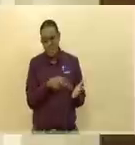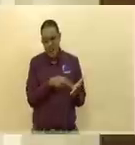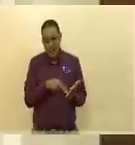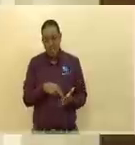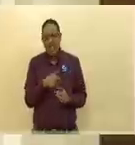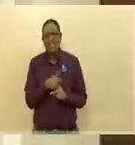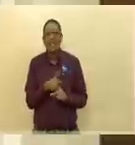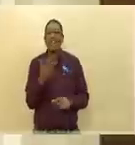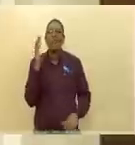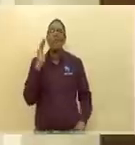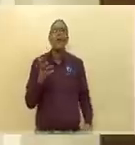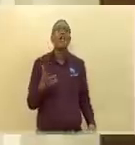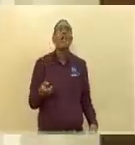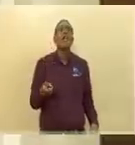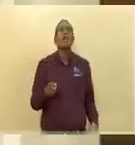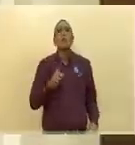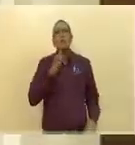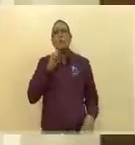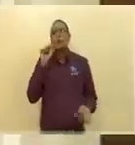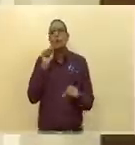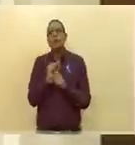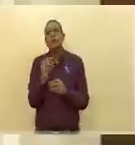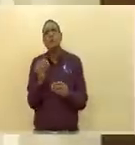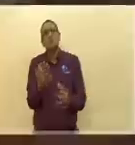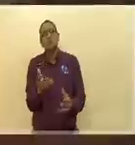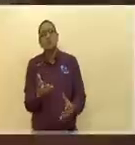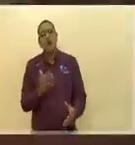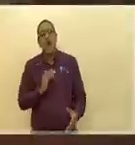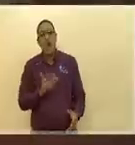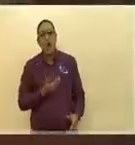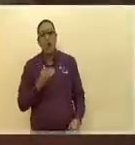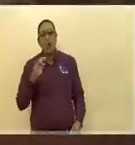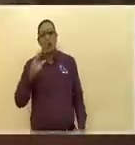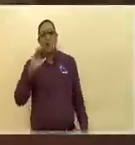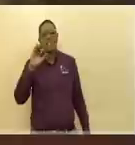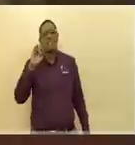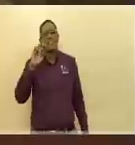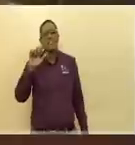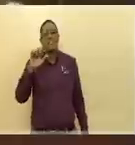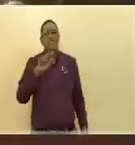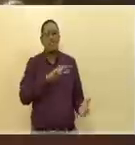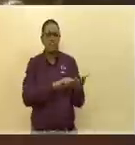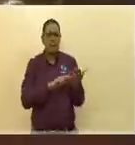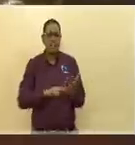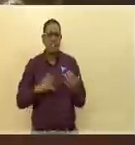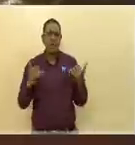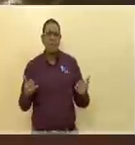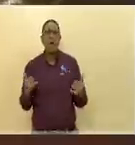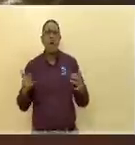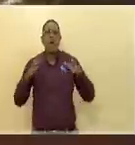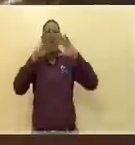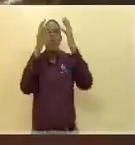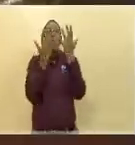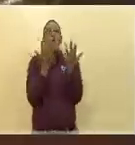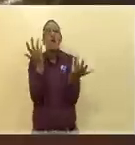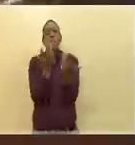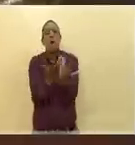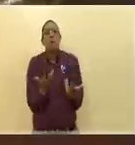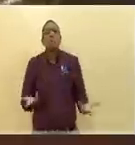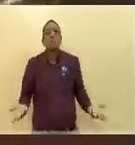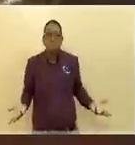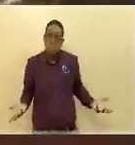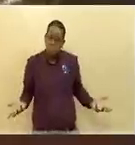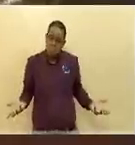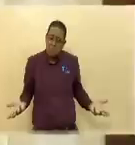contract will truly bring our civil registry into the modern world. Now, that's, you